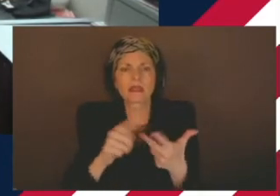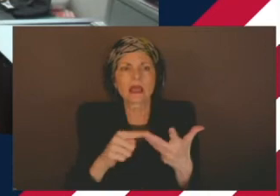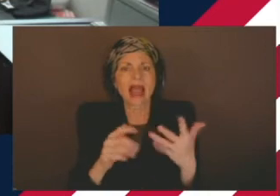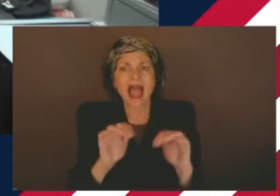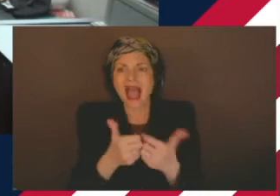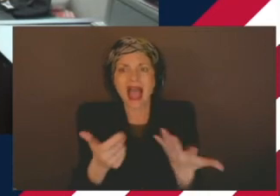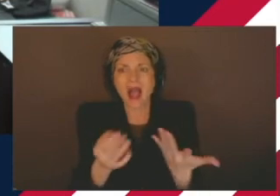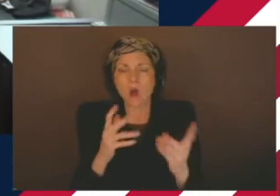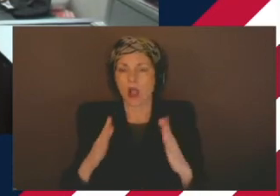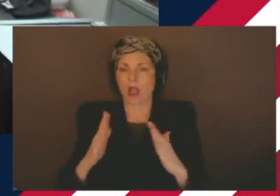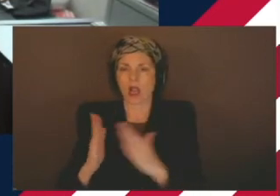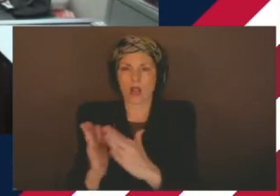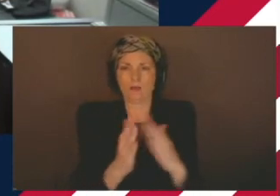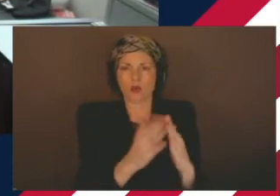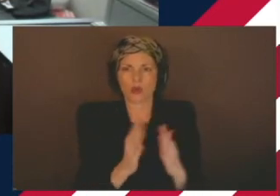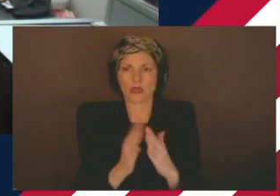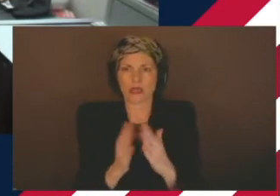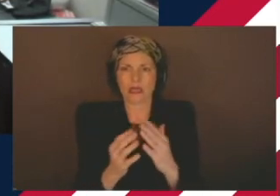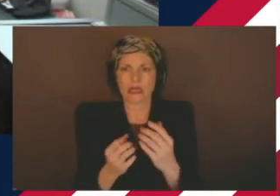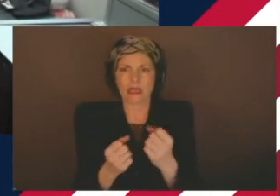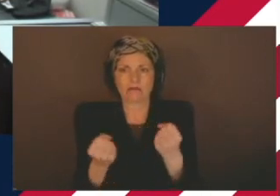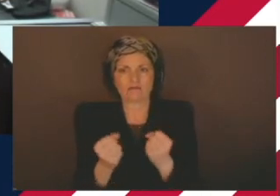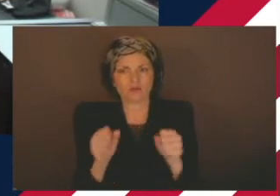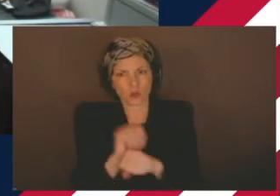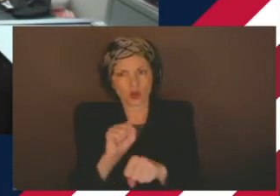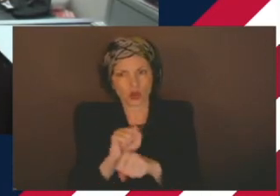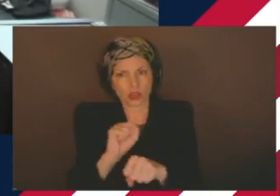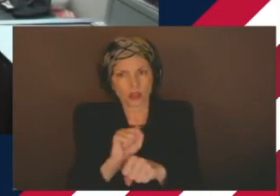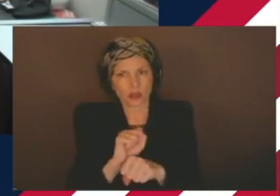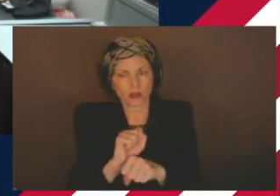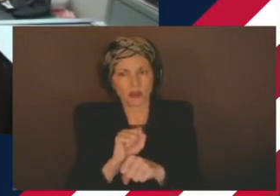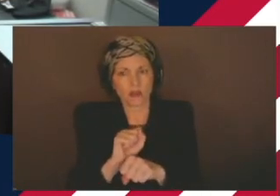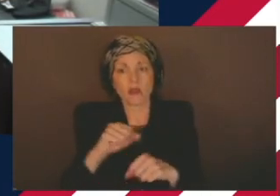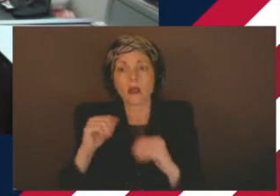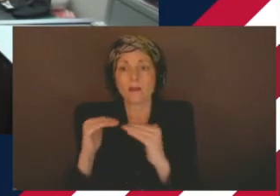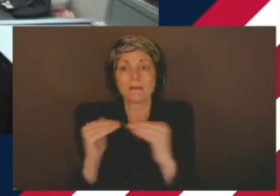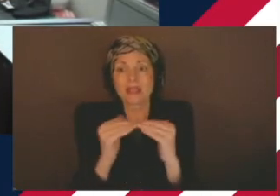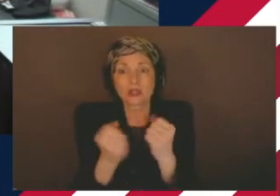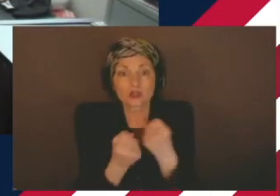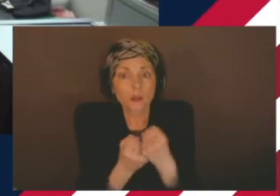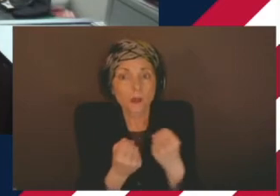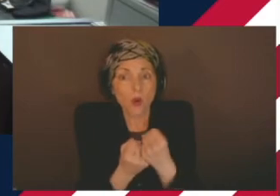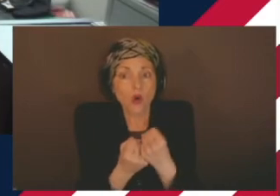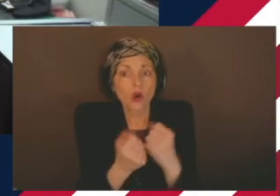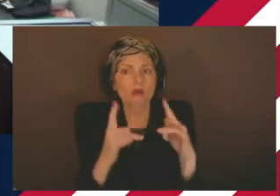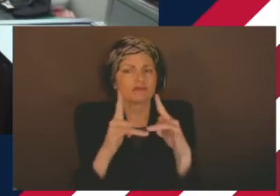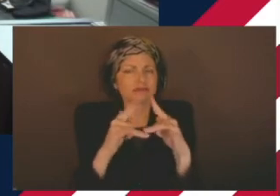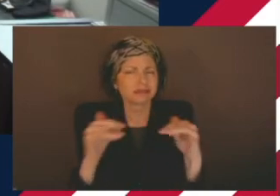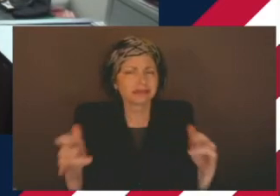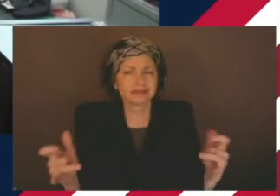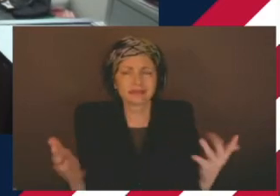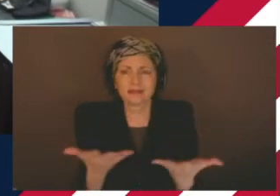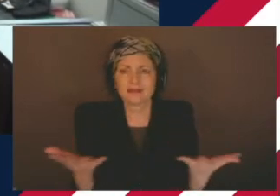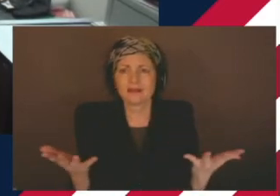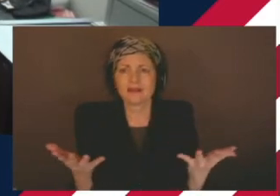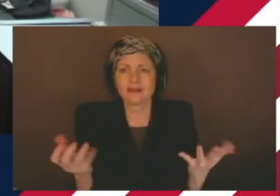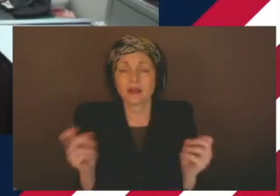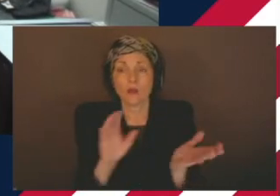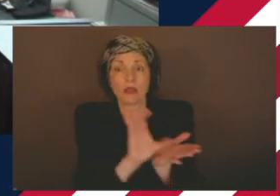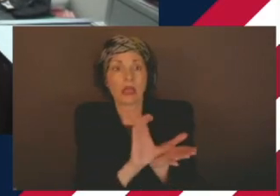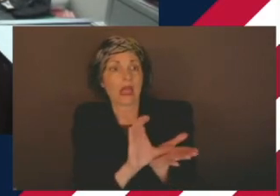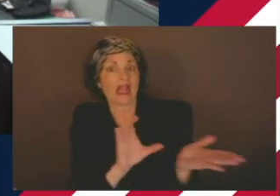such as peer supports and recovery community organizations. Instead of massive investments into the